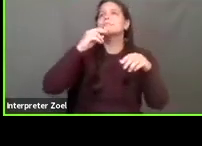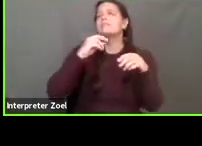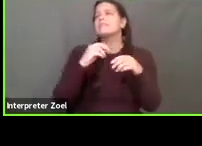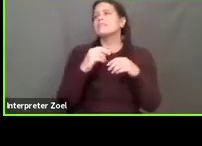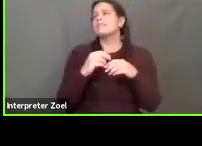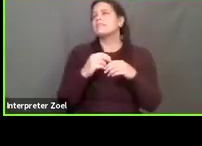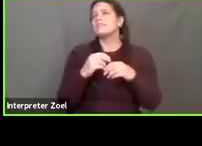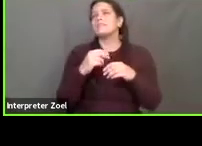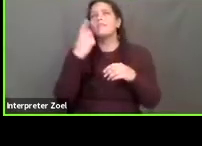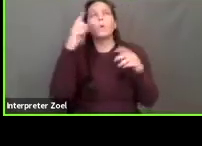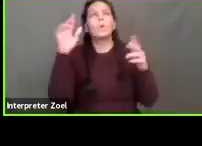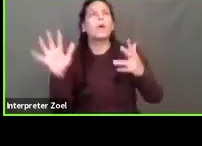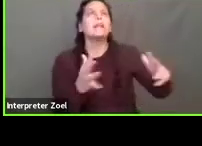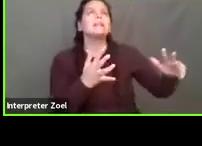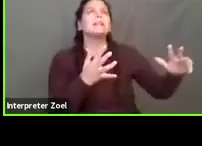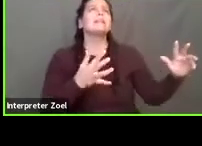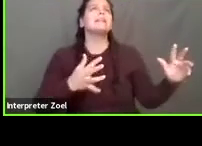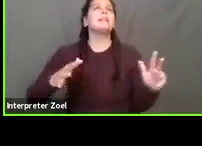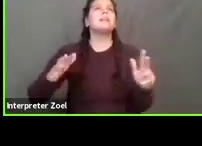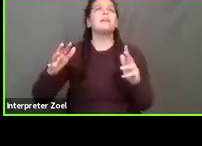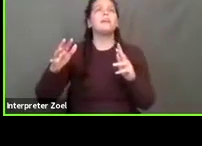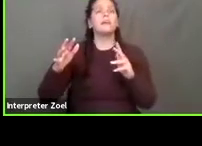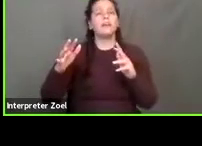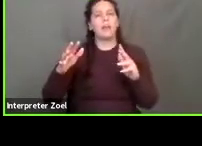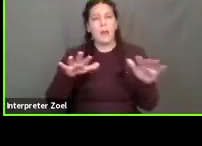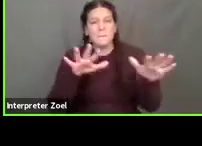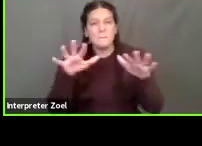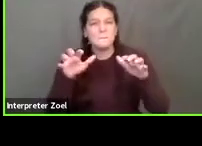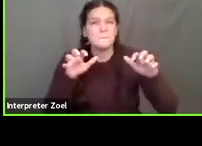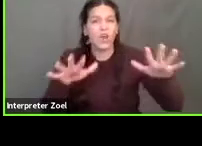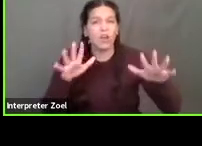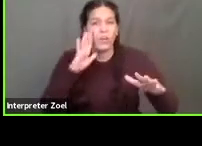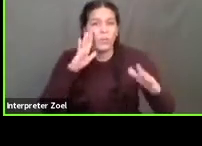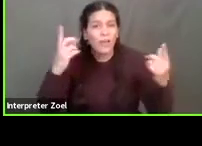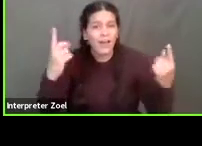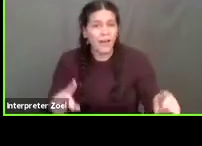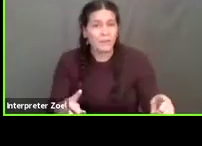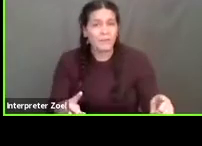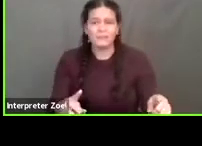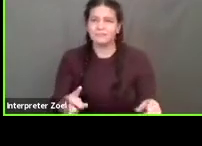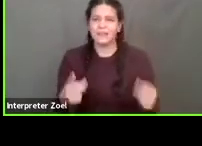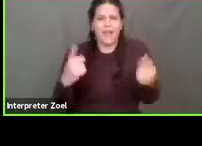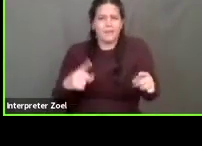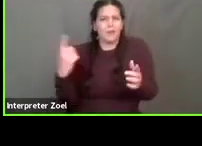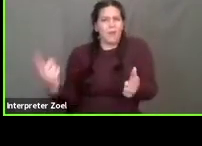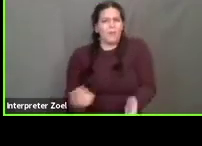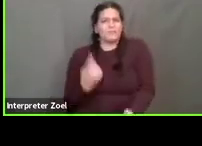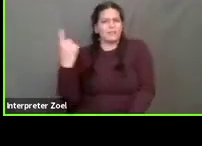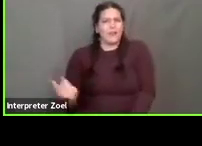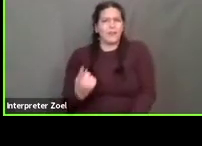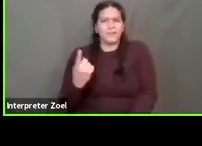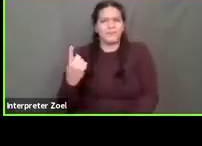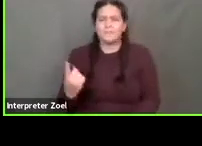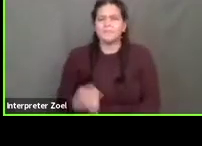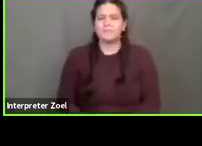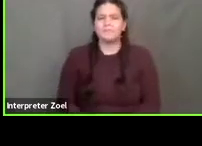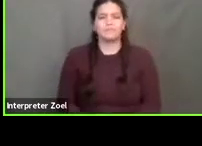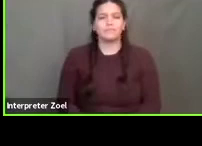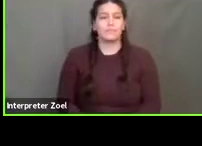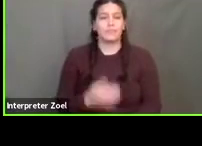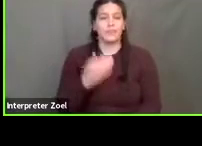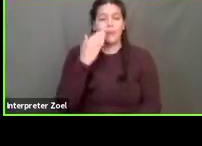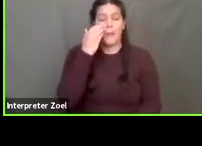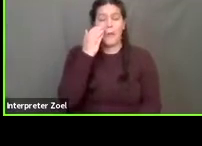and to the wind, and miracles happen all the time. And your song for the